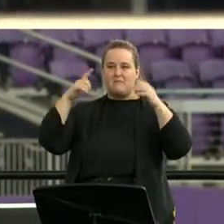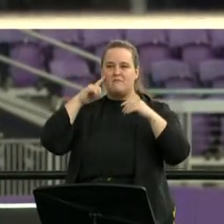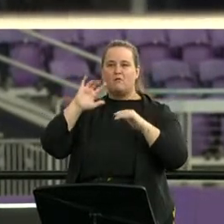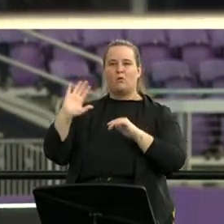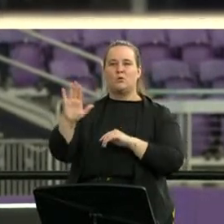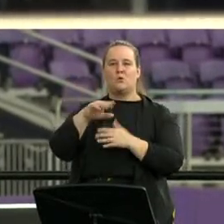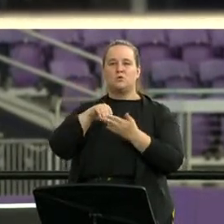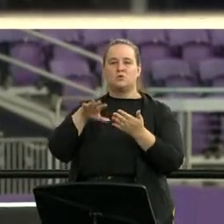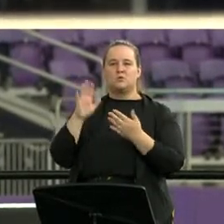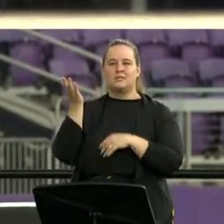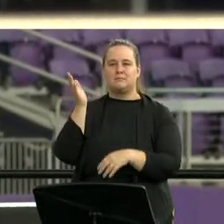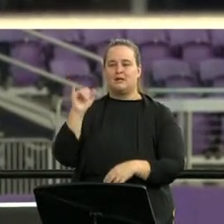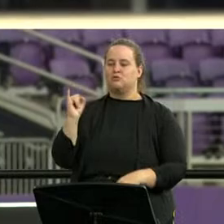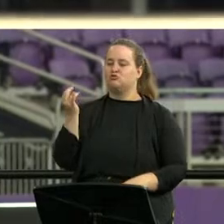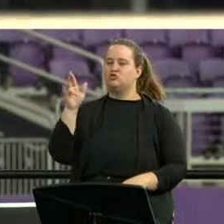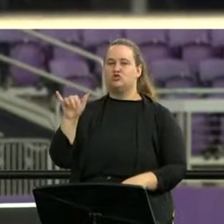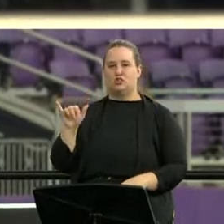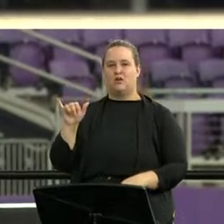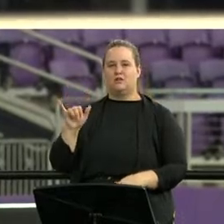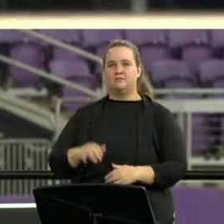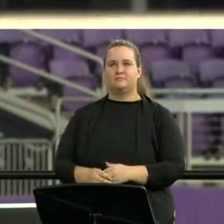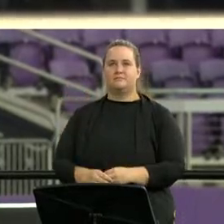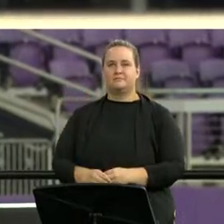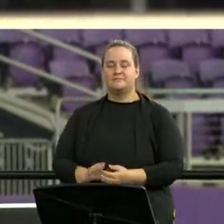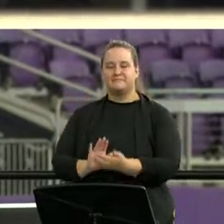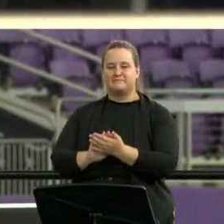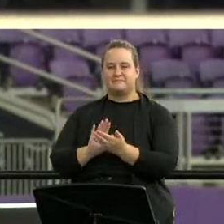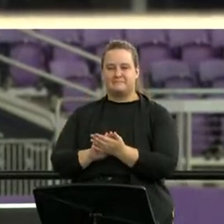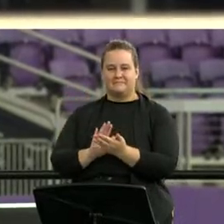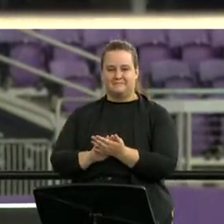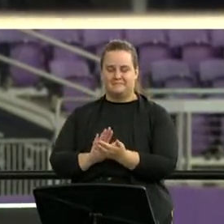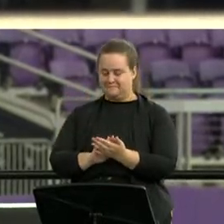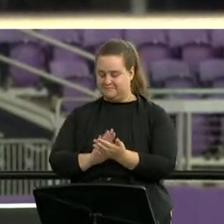your student speaker, Jerry Jong.